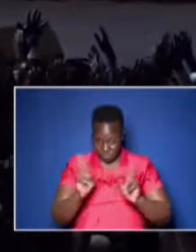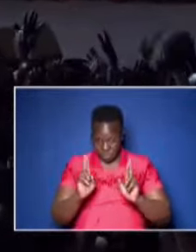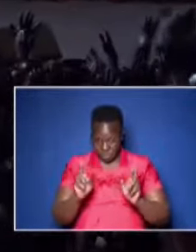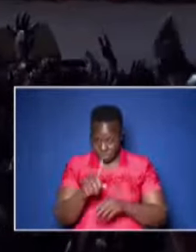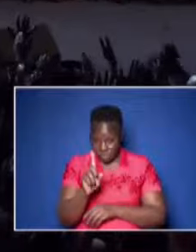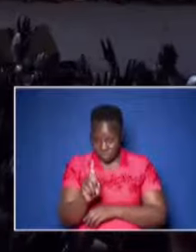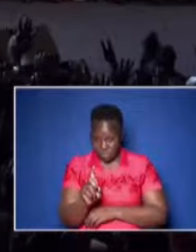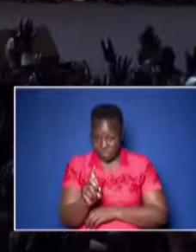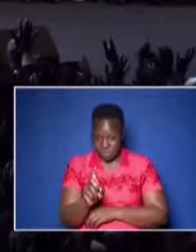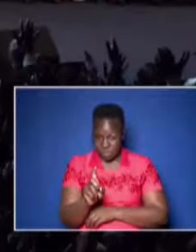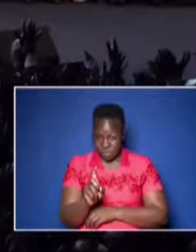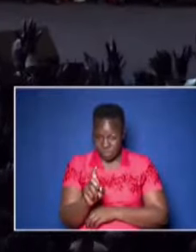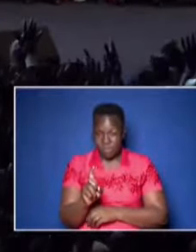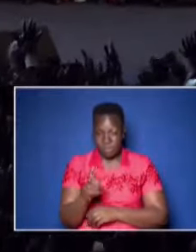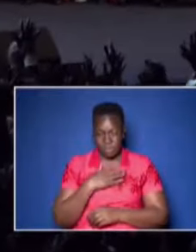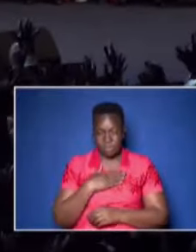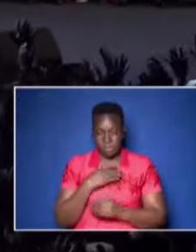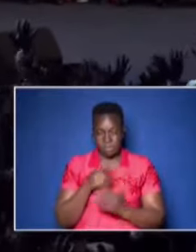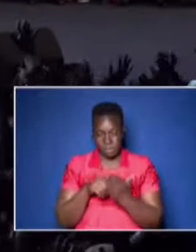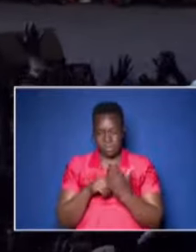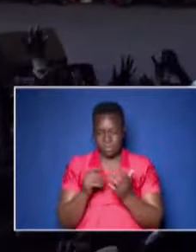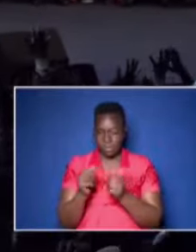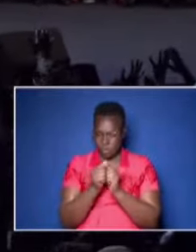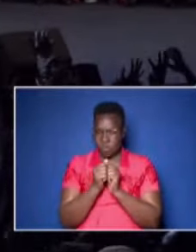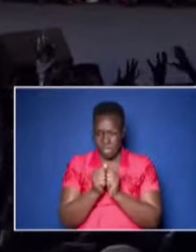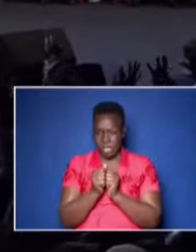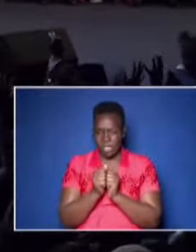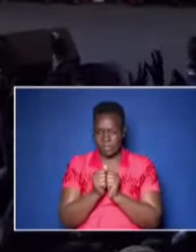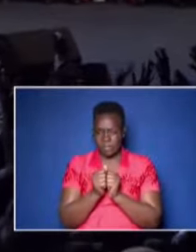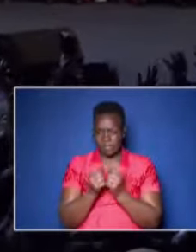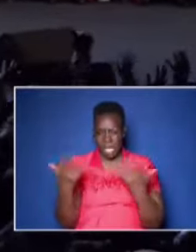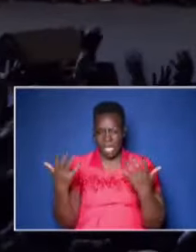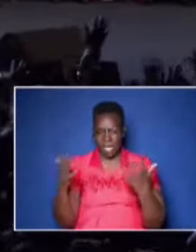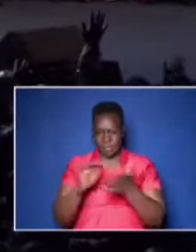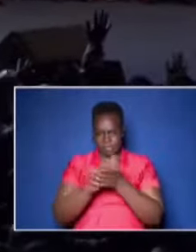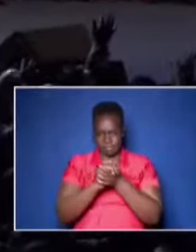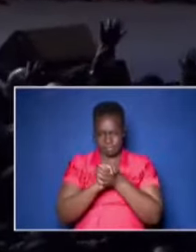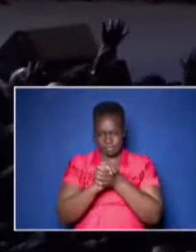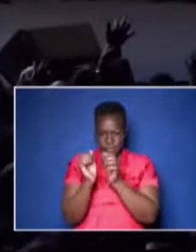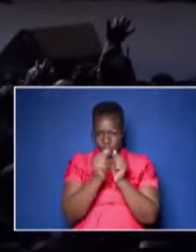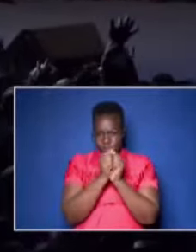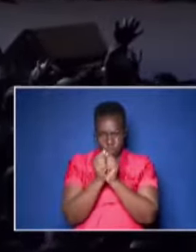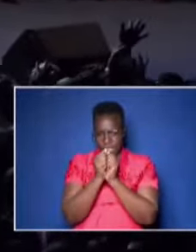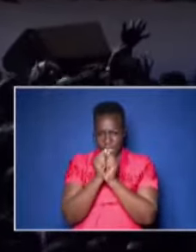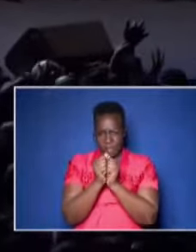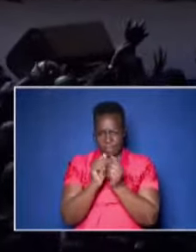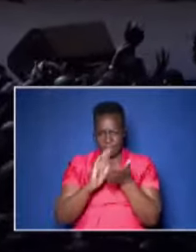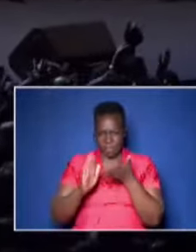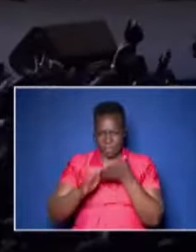river join hands quickly join hands come on